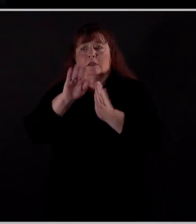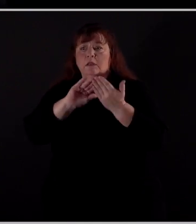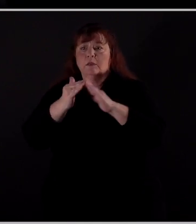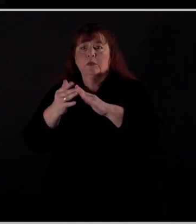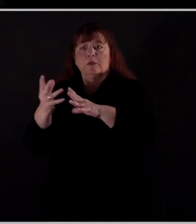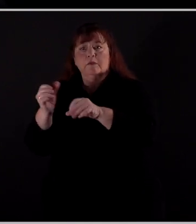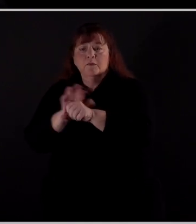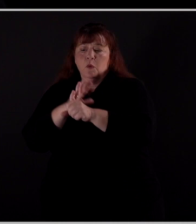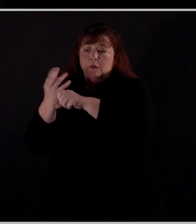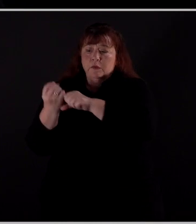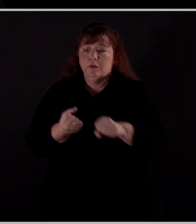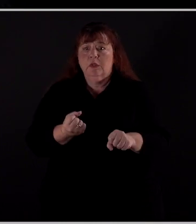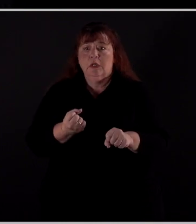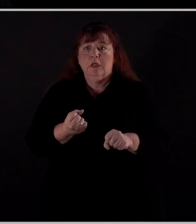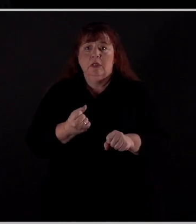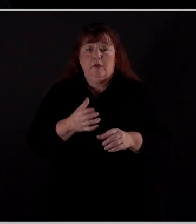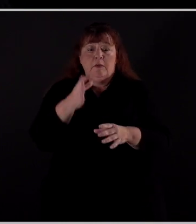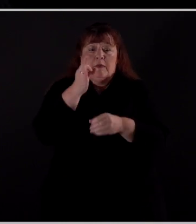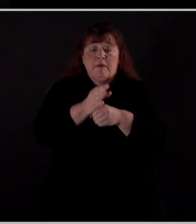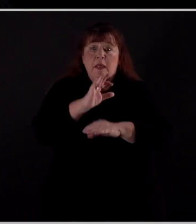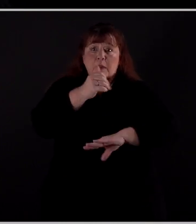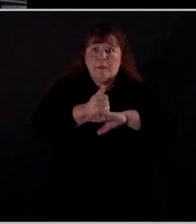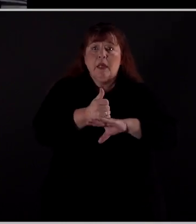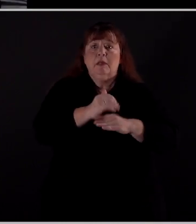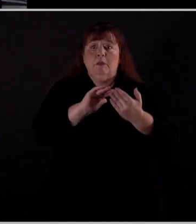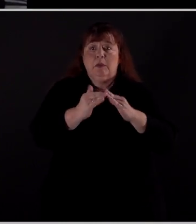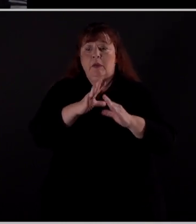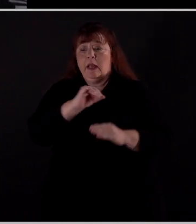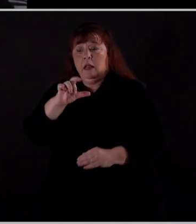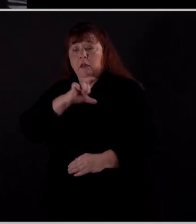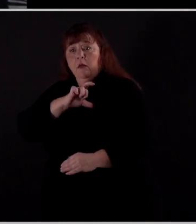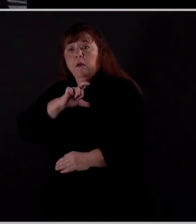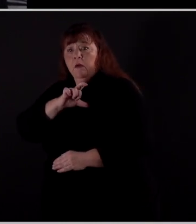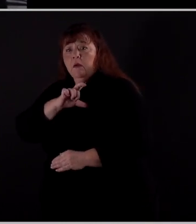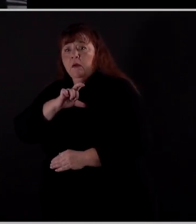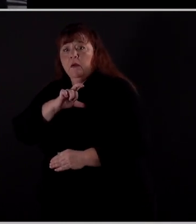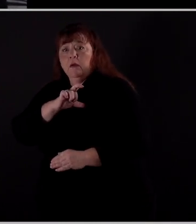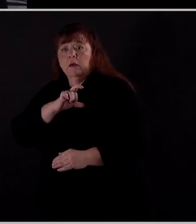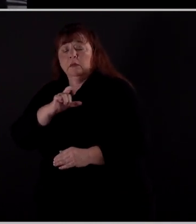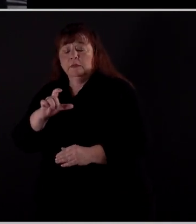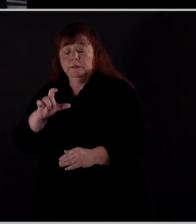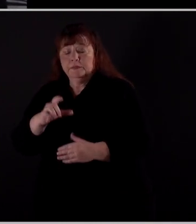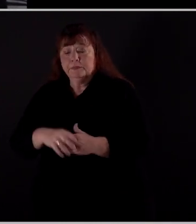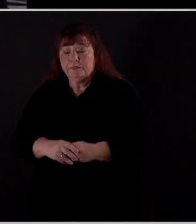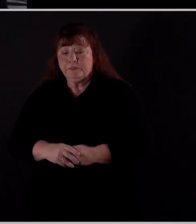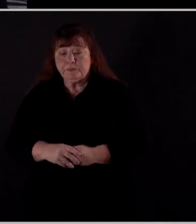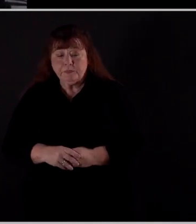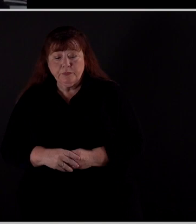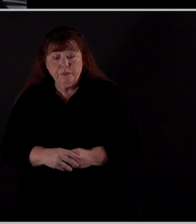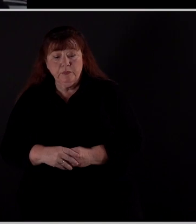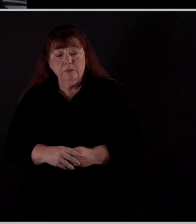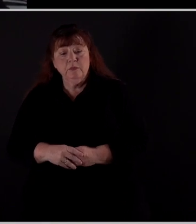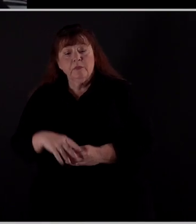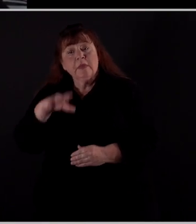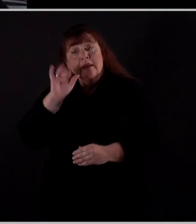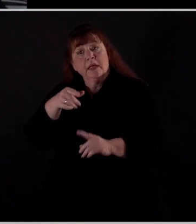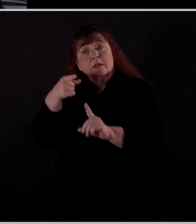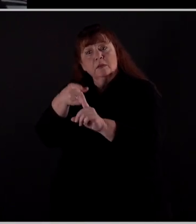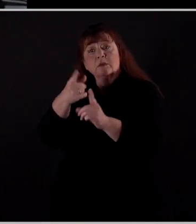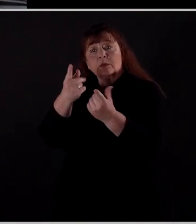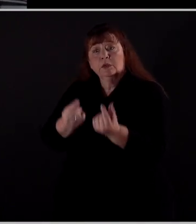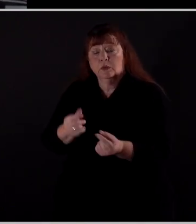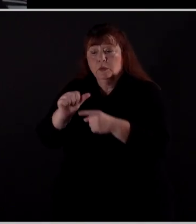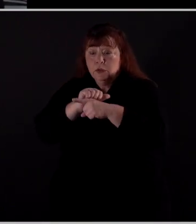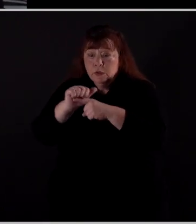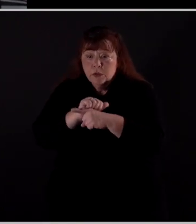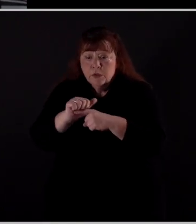of trust between the faith-based community and law enforcement. You more often than not fall back to your level of training. And that's what we have to do. We have to train